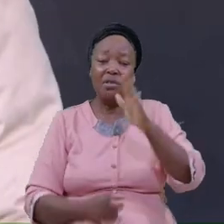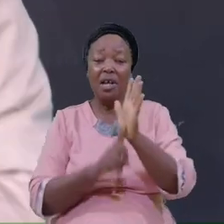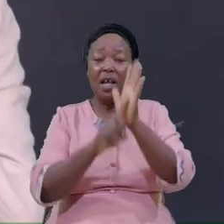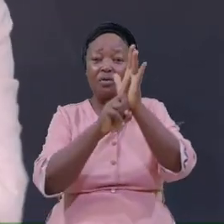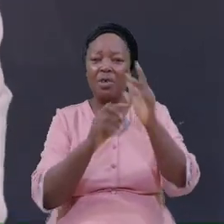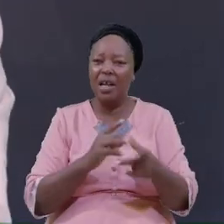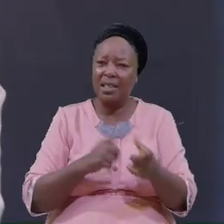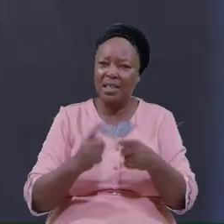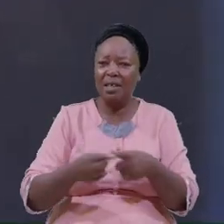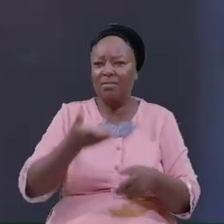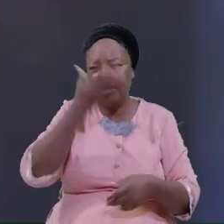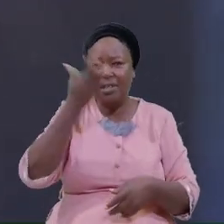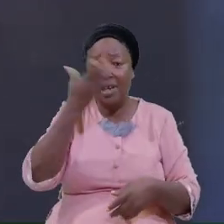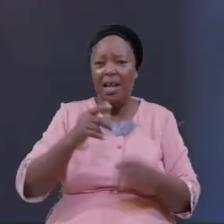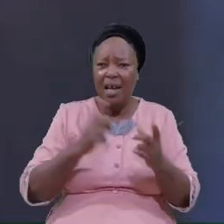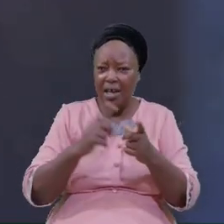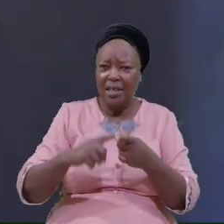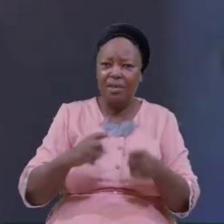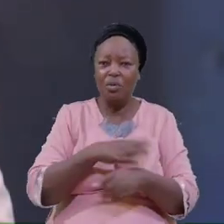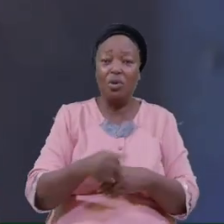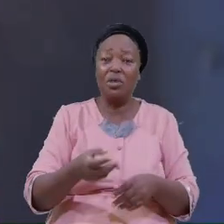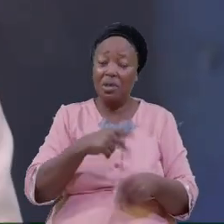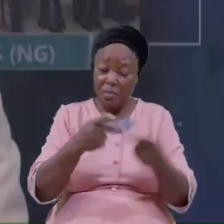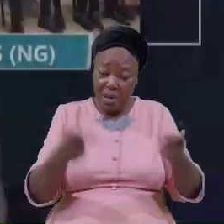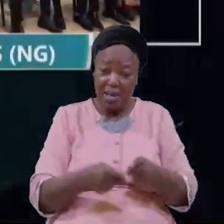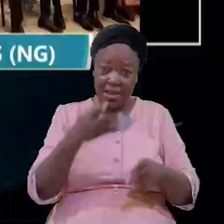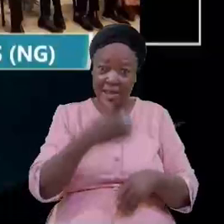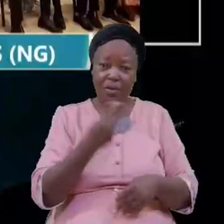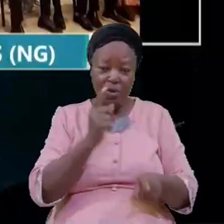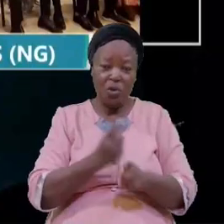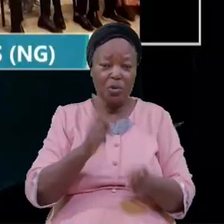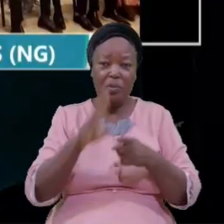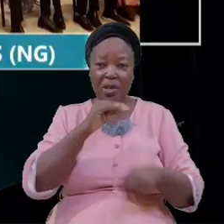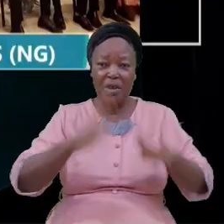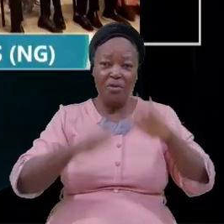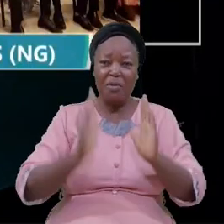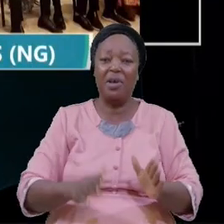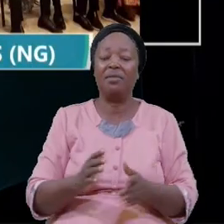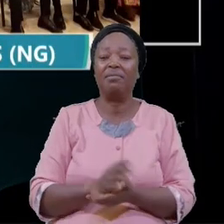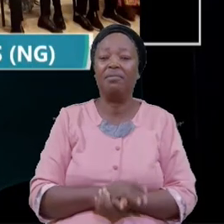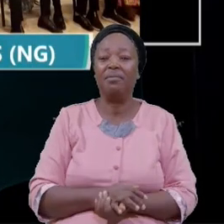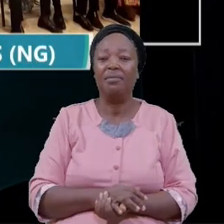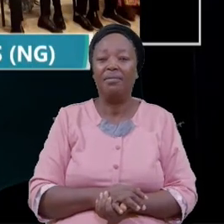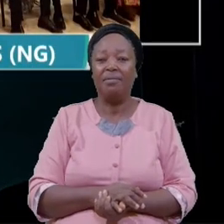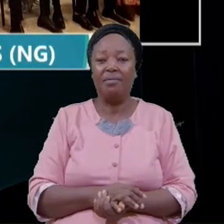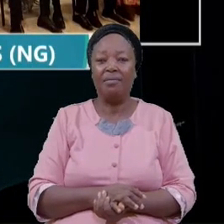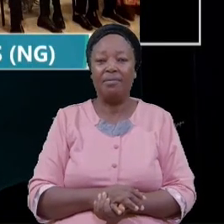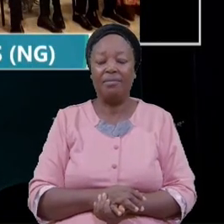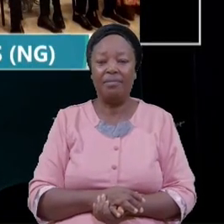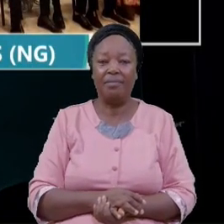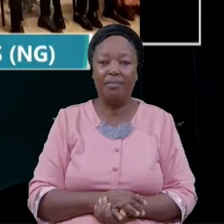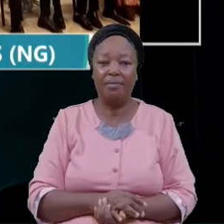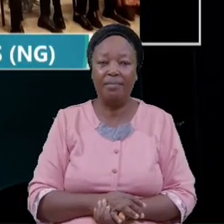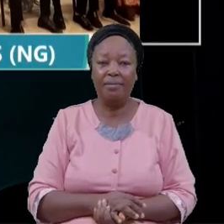was actually, my position there was to be a drummer. Et ce qu'on fait dans l'église, c'est jouer le tam-tam.